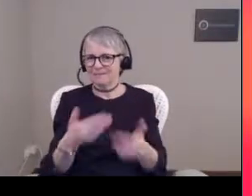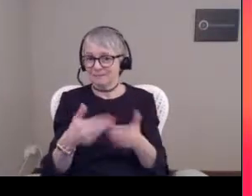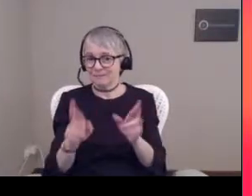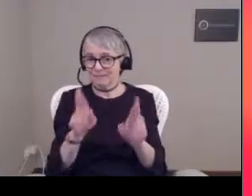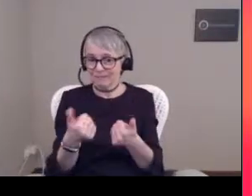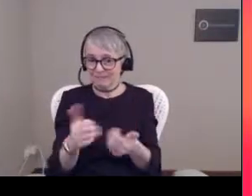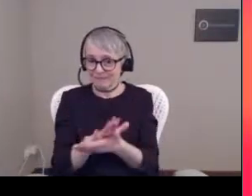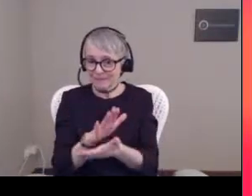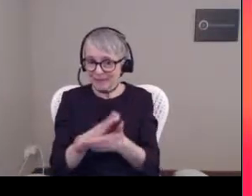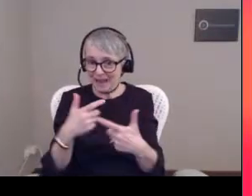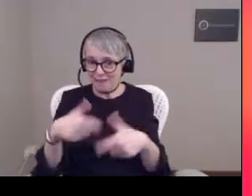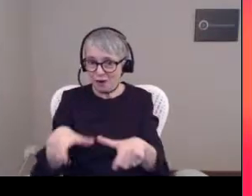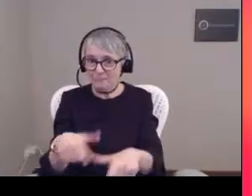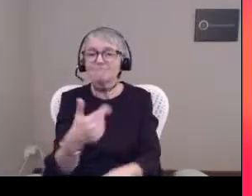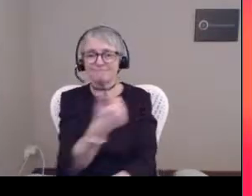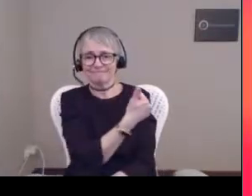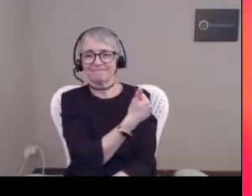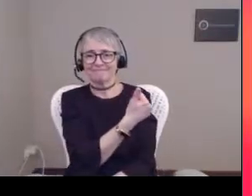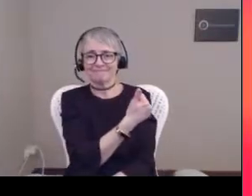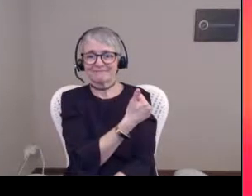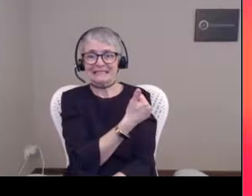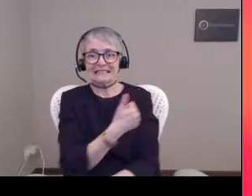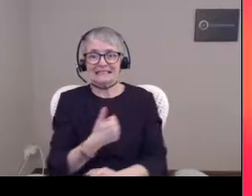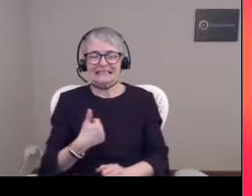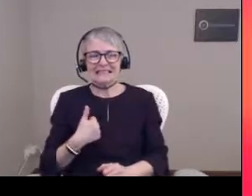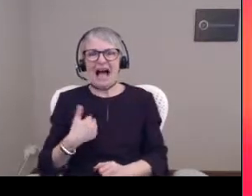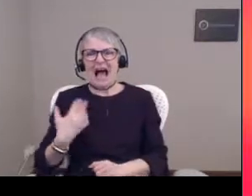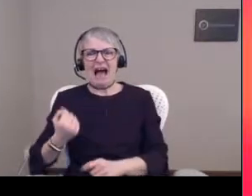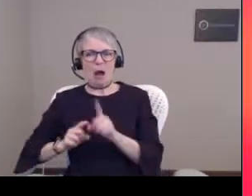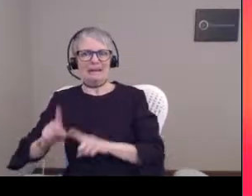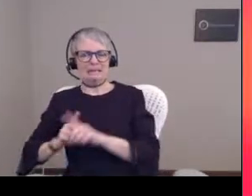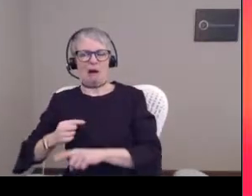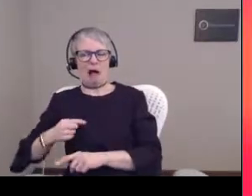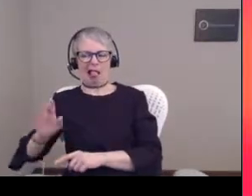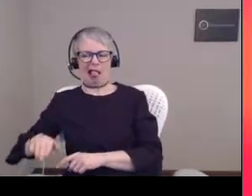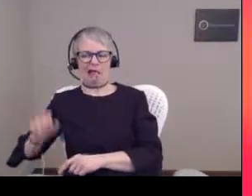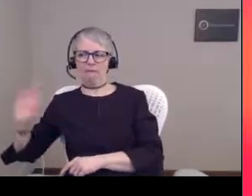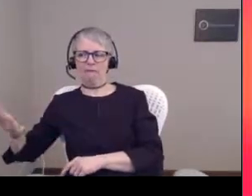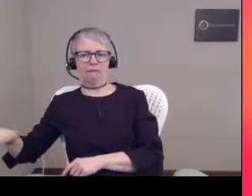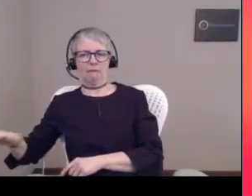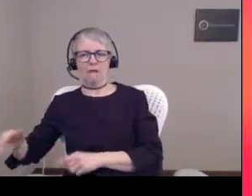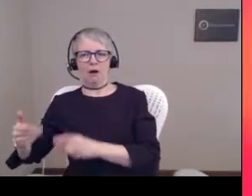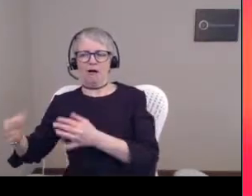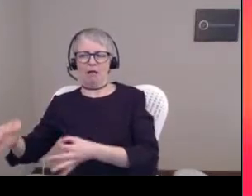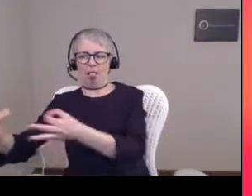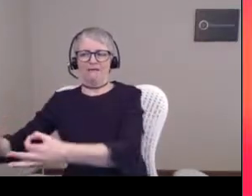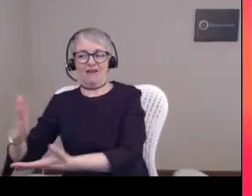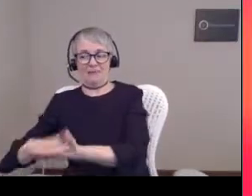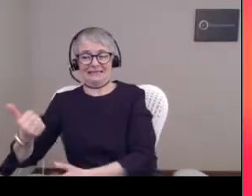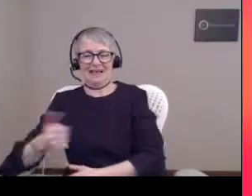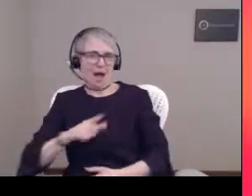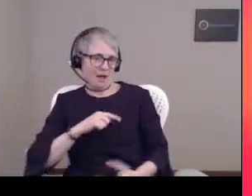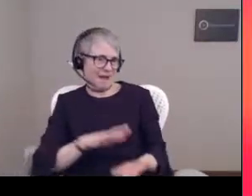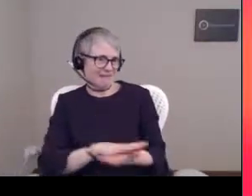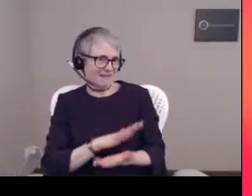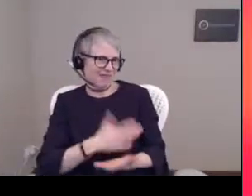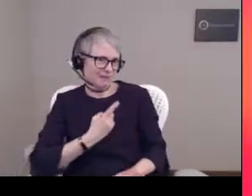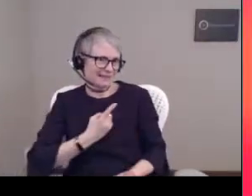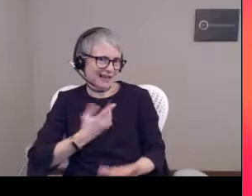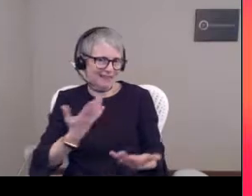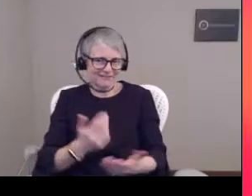Robbie. That's fine. I do have a meeting, but I'm just going to see if I can email them quickly, just pushing back by 5 minutes because I'm having fun. So I'm